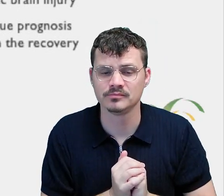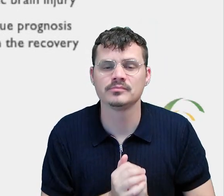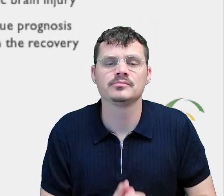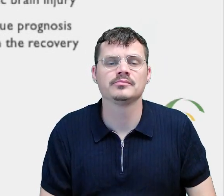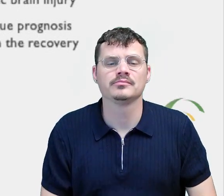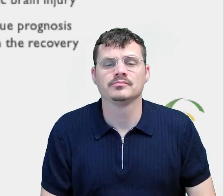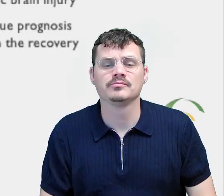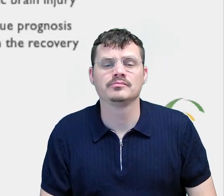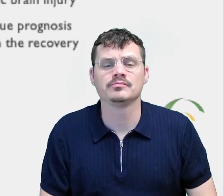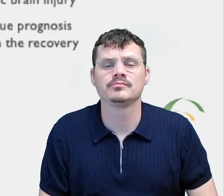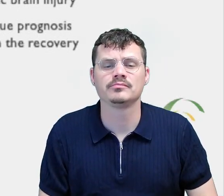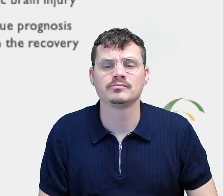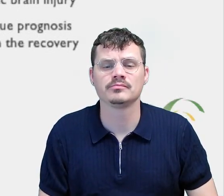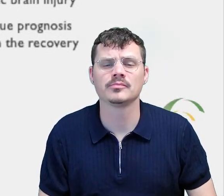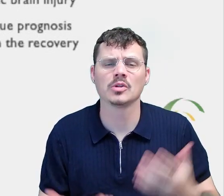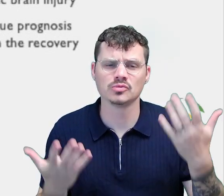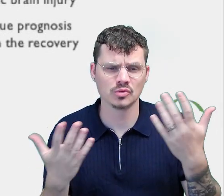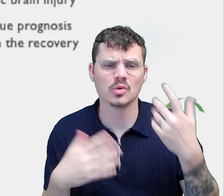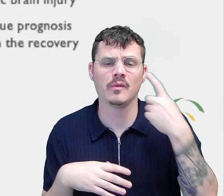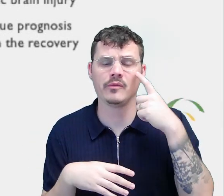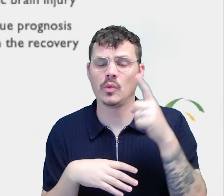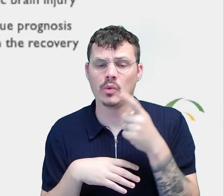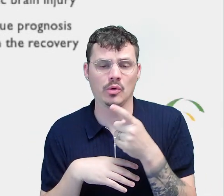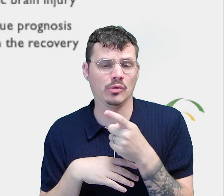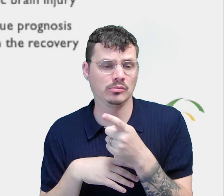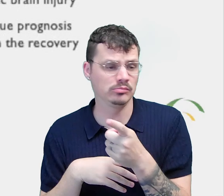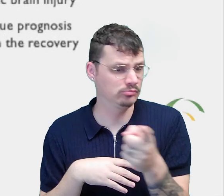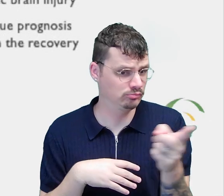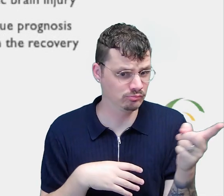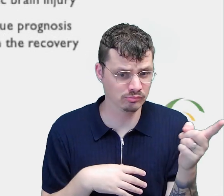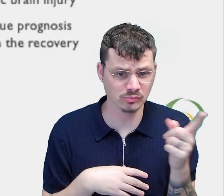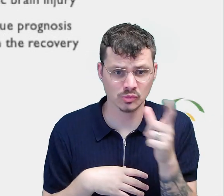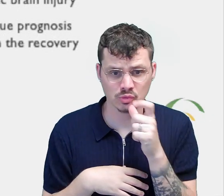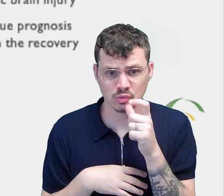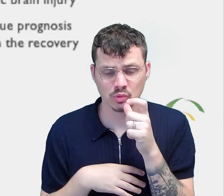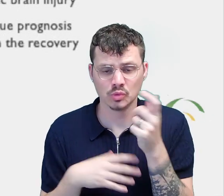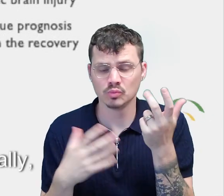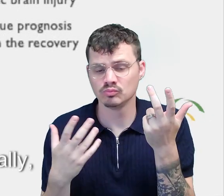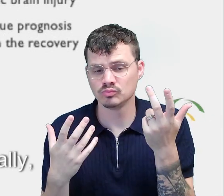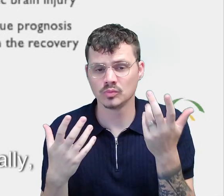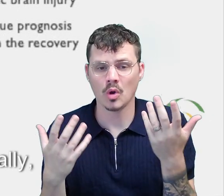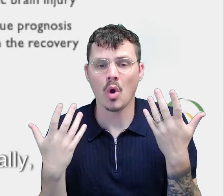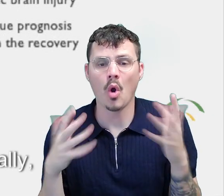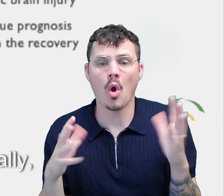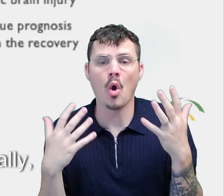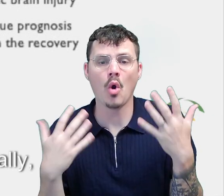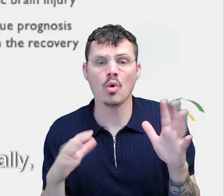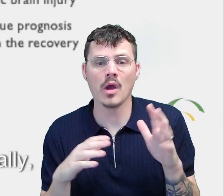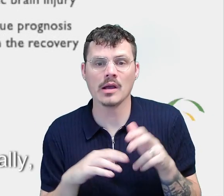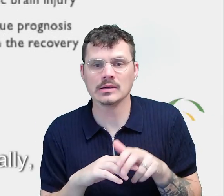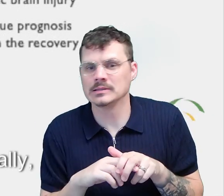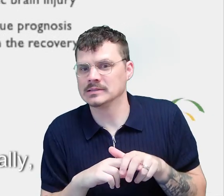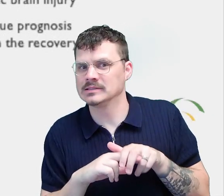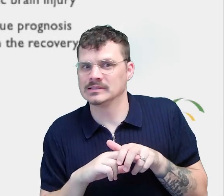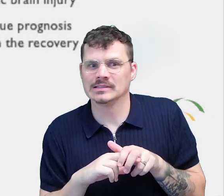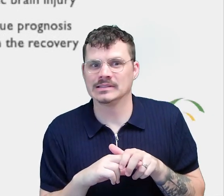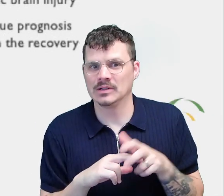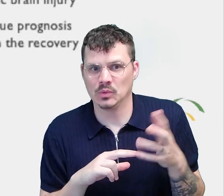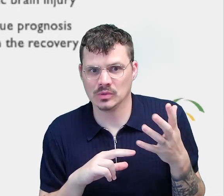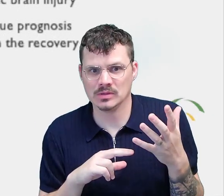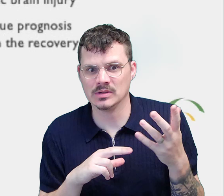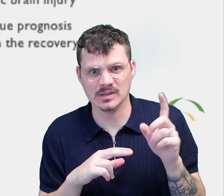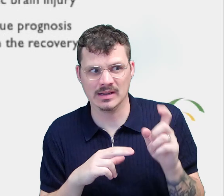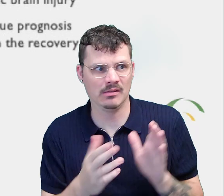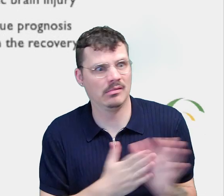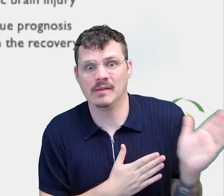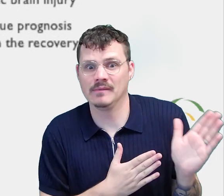So for those of you that are already restless and need to leave really, really, really